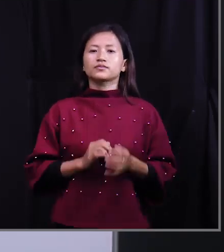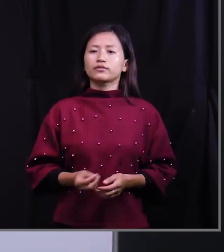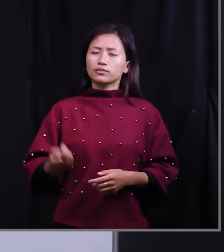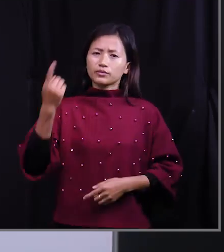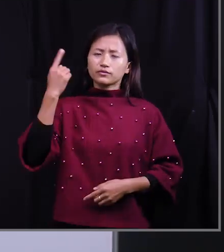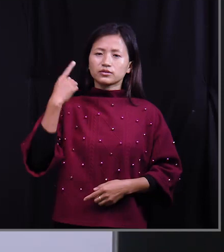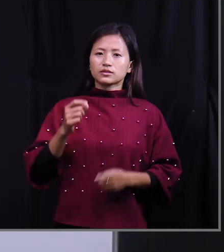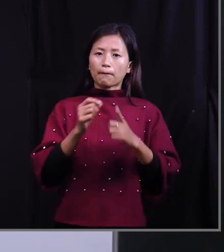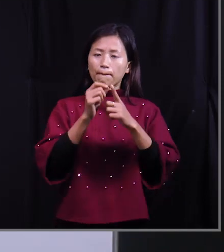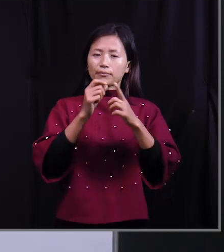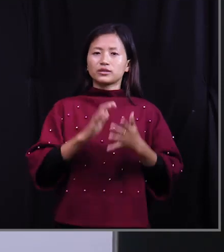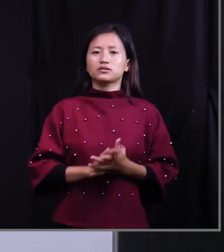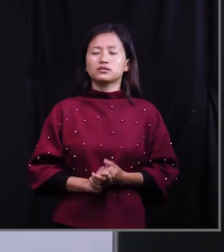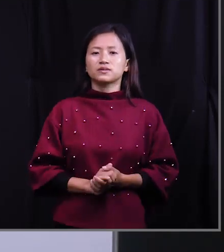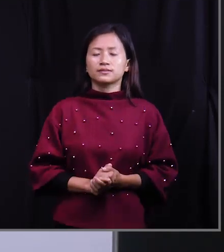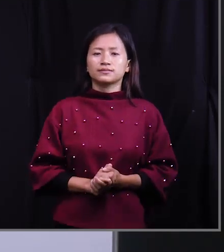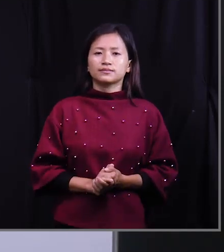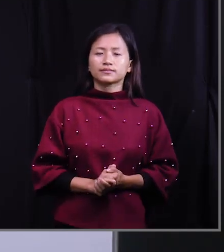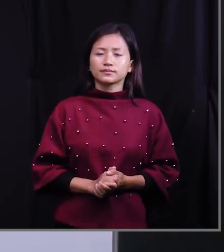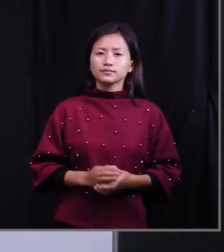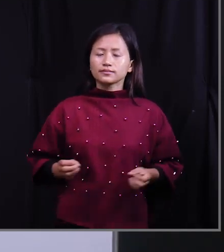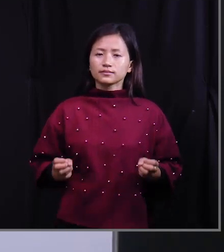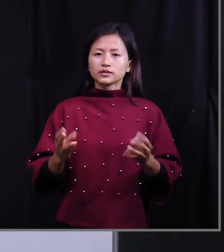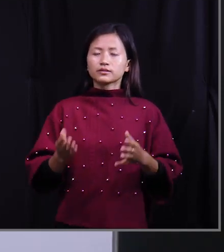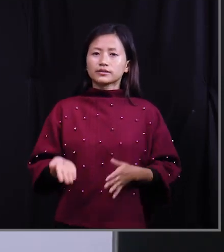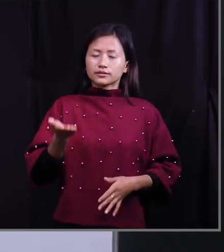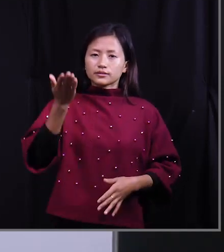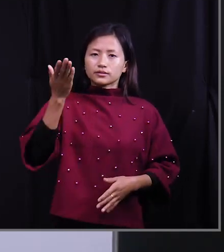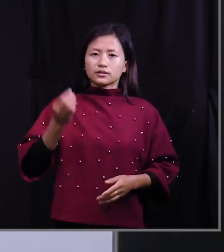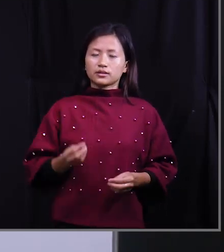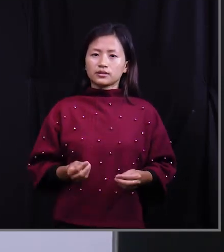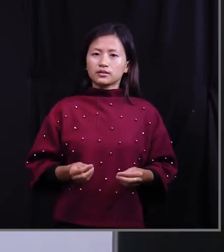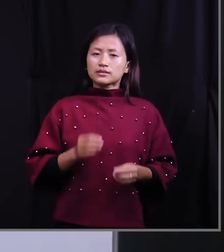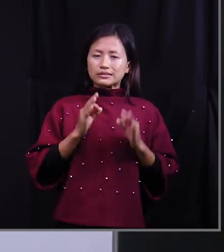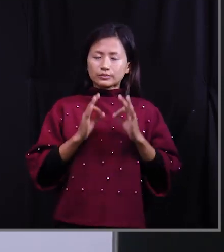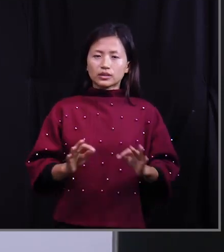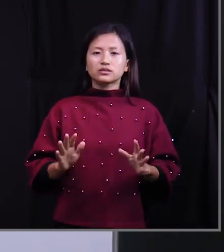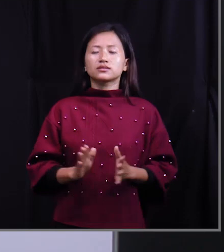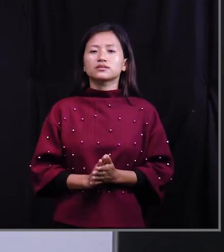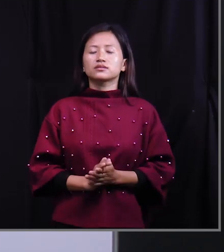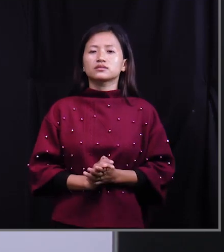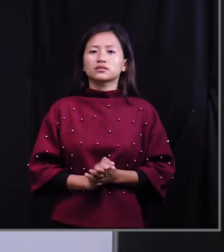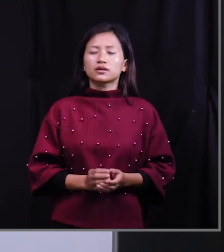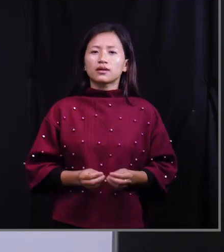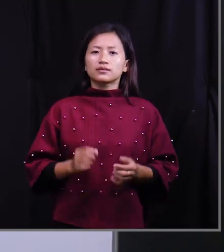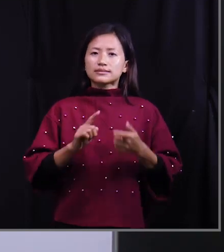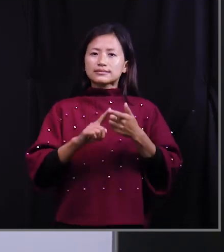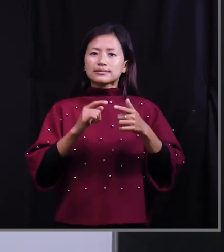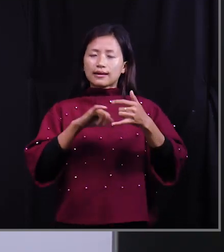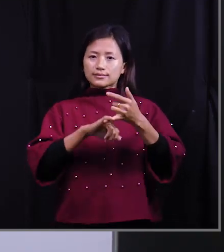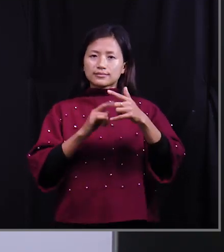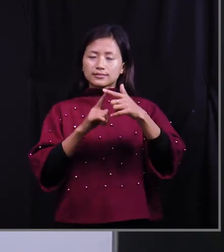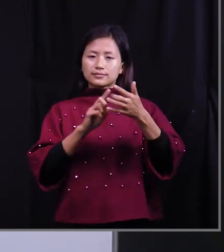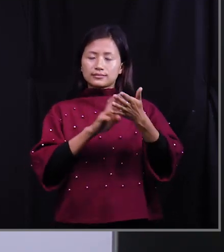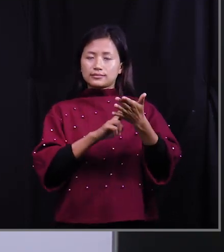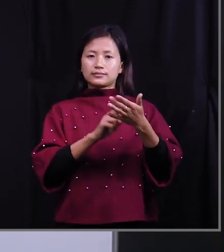production. So they started increasing the production, especially the production of steam cars. So